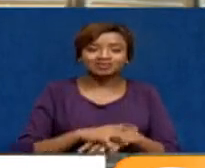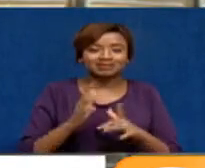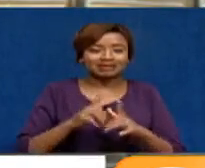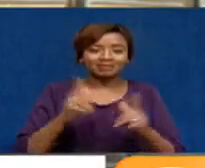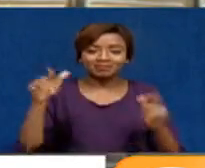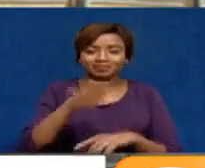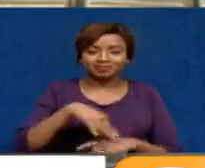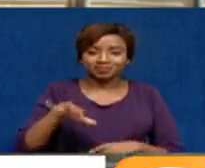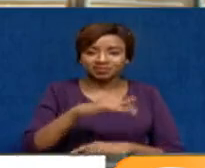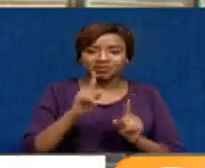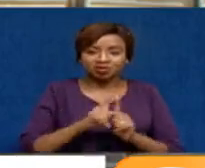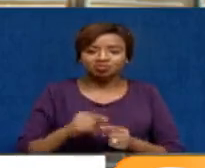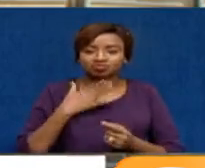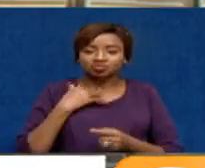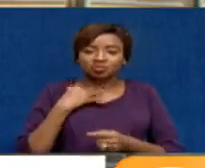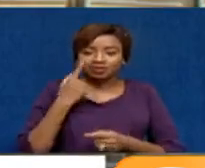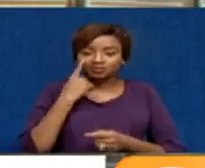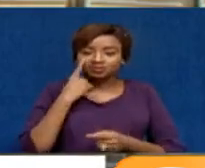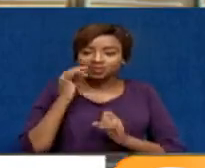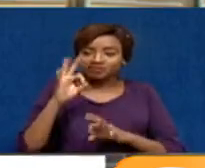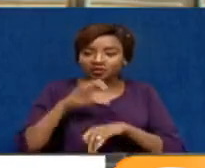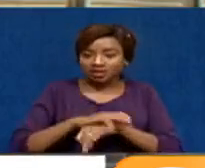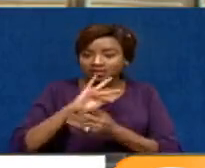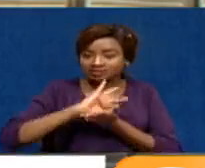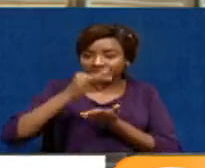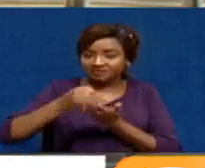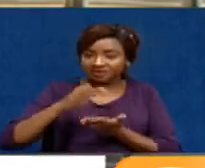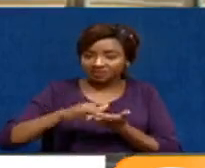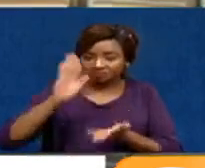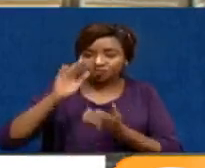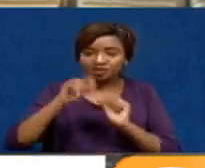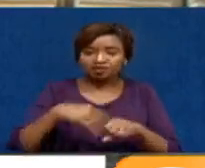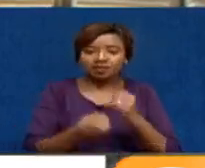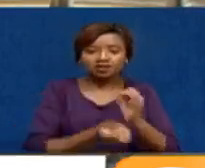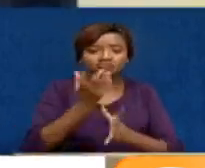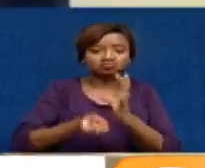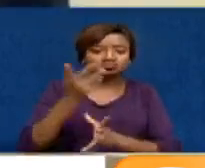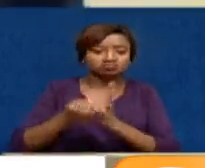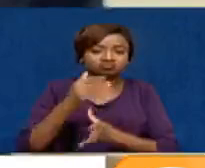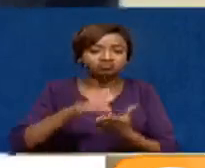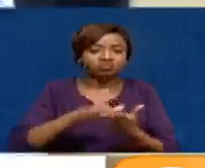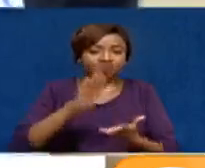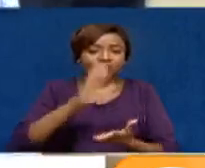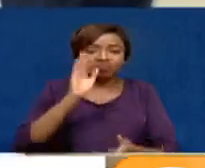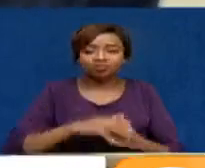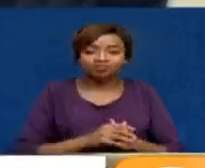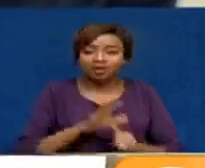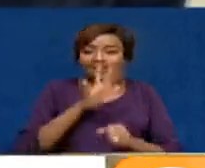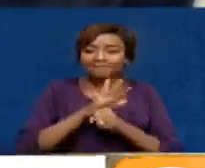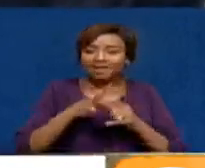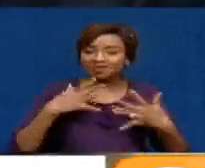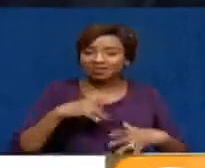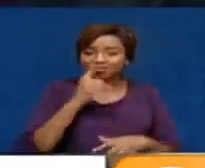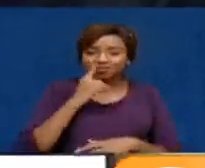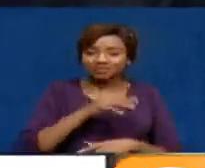same time, we are trying to look for fats so that we are able to increase our production capacity. For many, goat milk